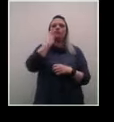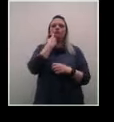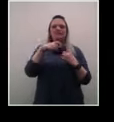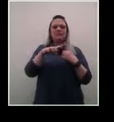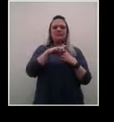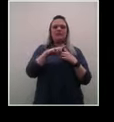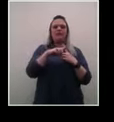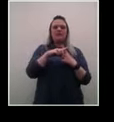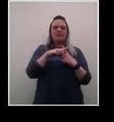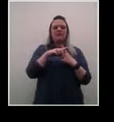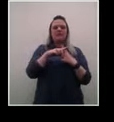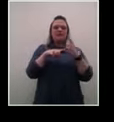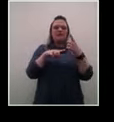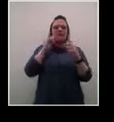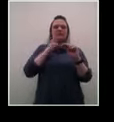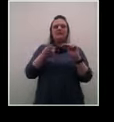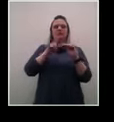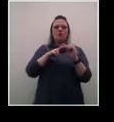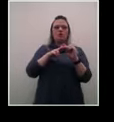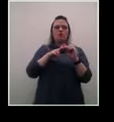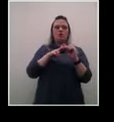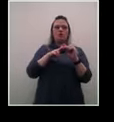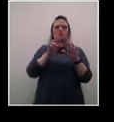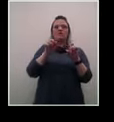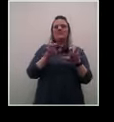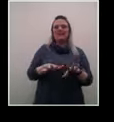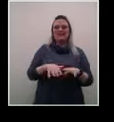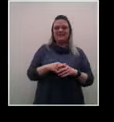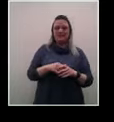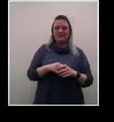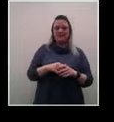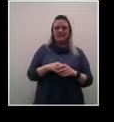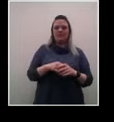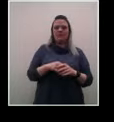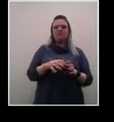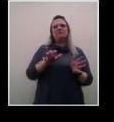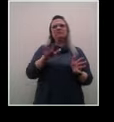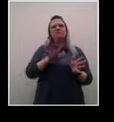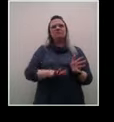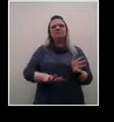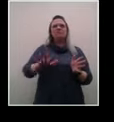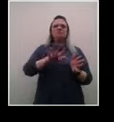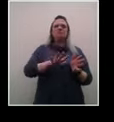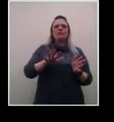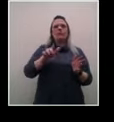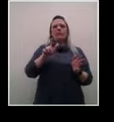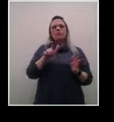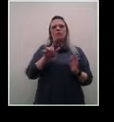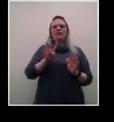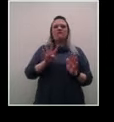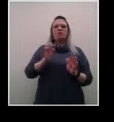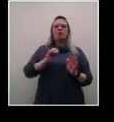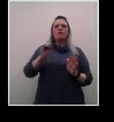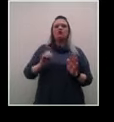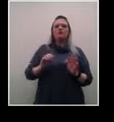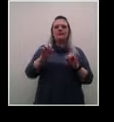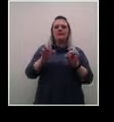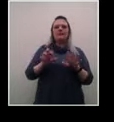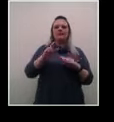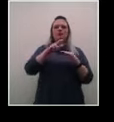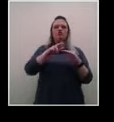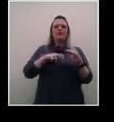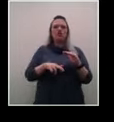positive cases and the increase in tests. We are roughly running at about a 24% testing